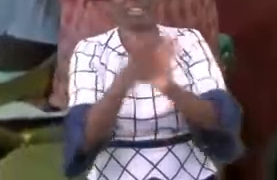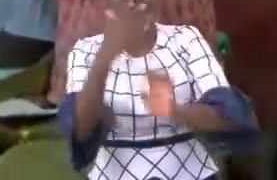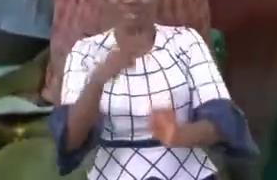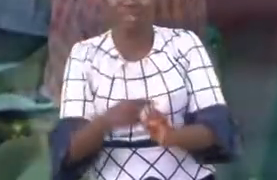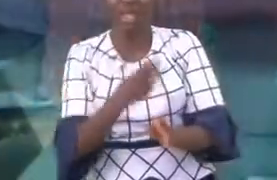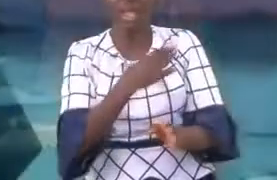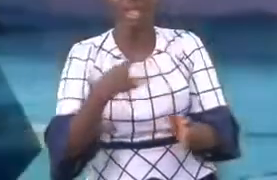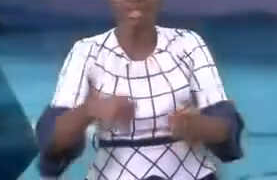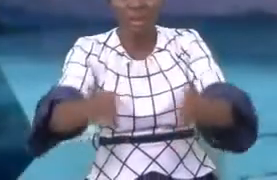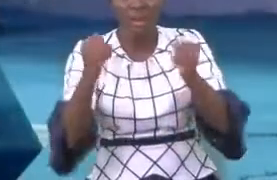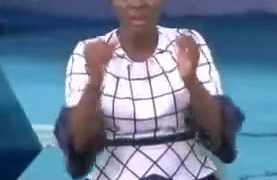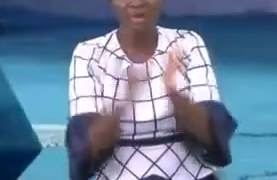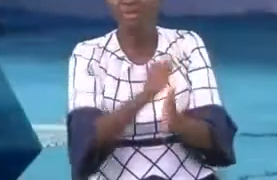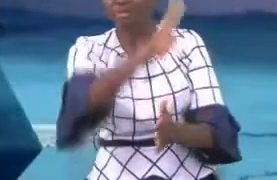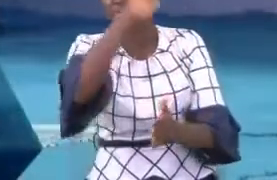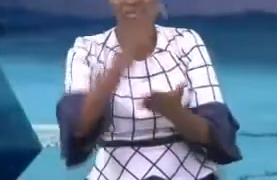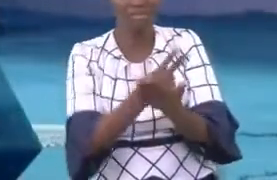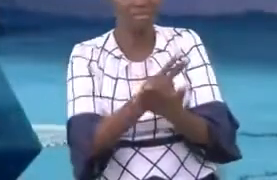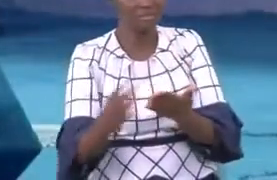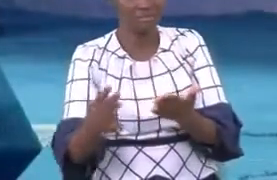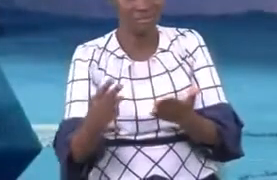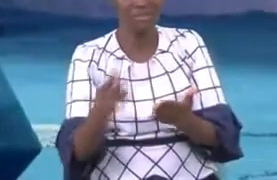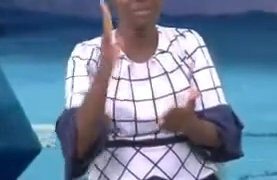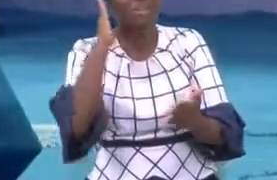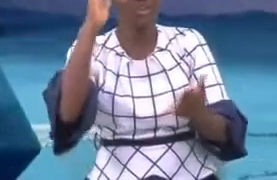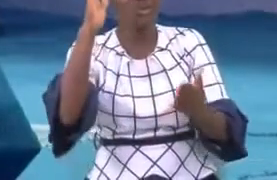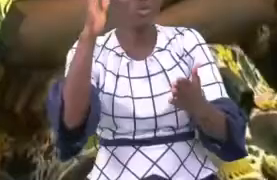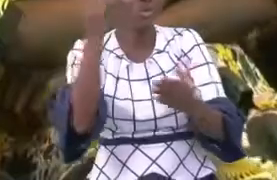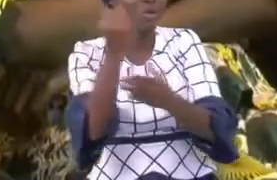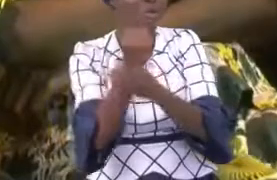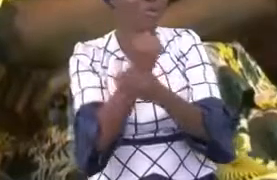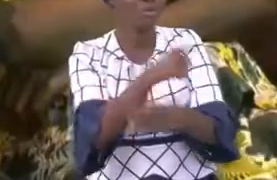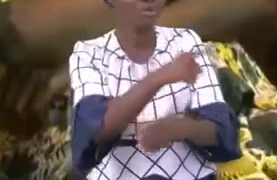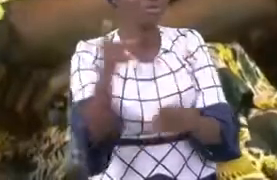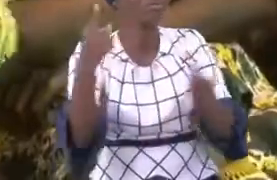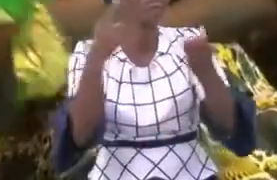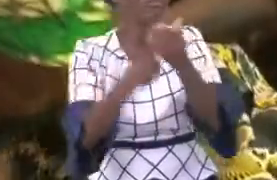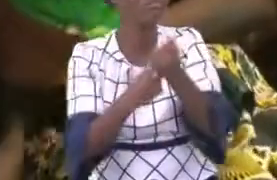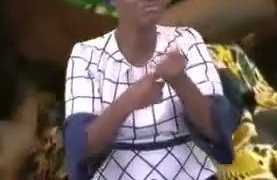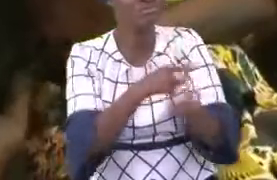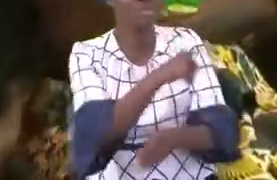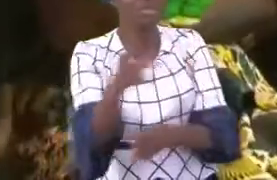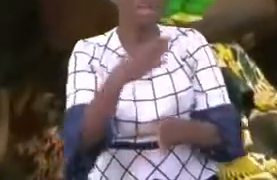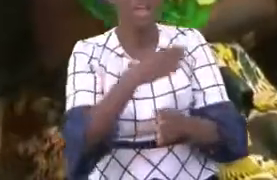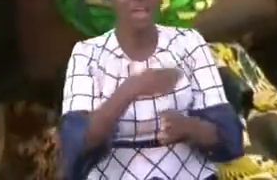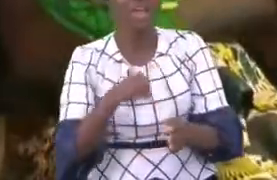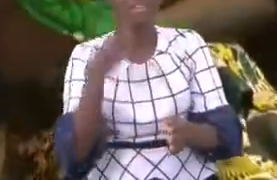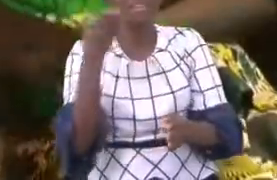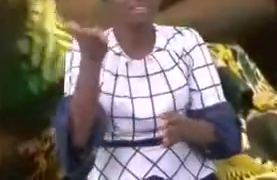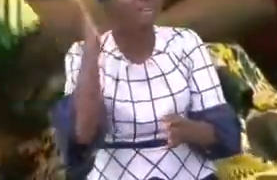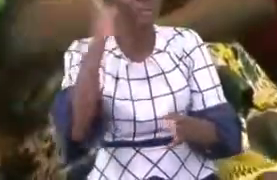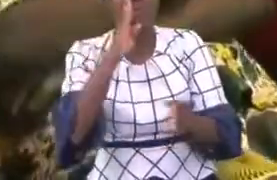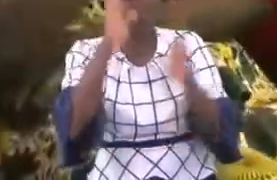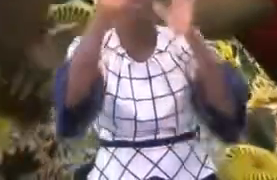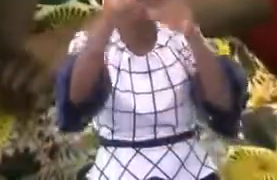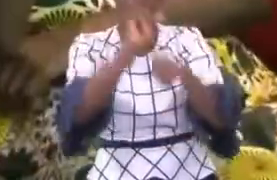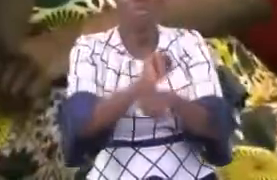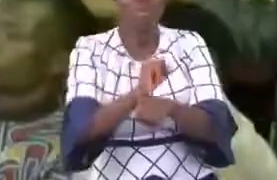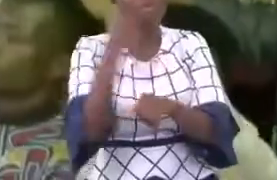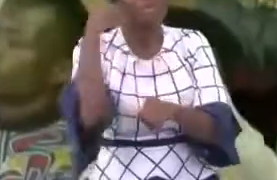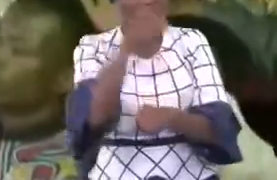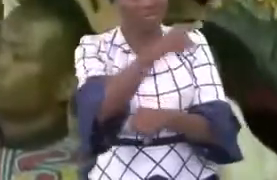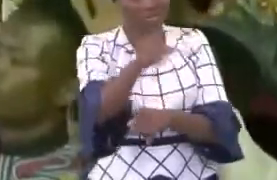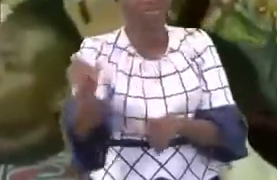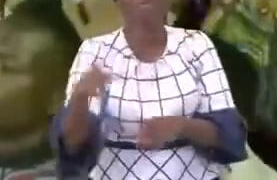you. And there's going to be a miracle for you. What's the person I'm talking about there? Miracle coming your